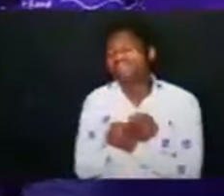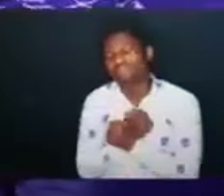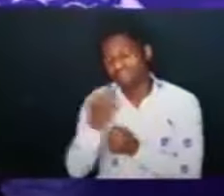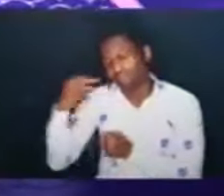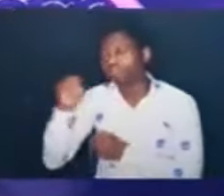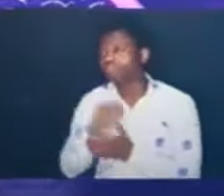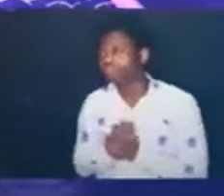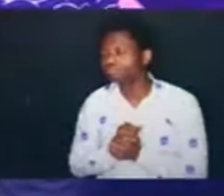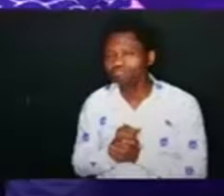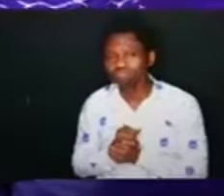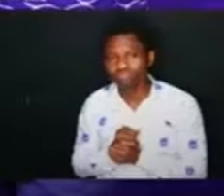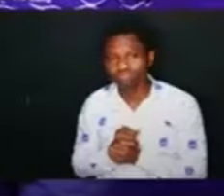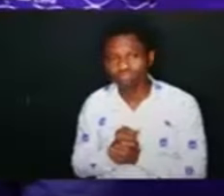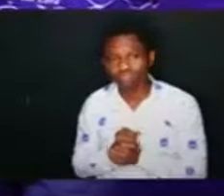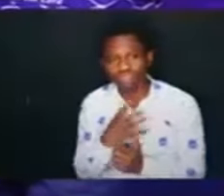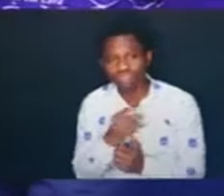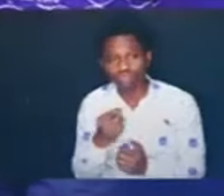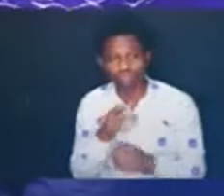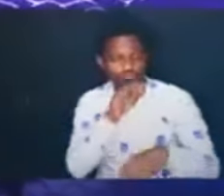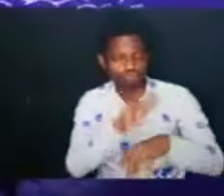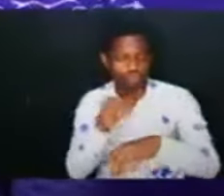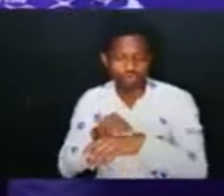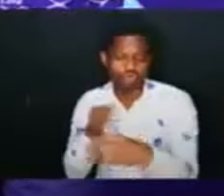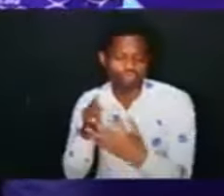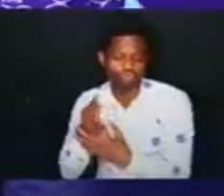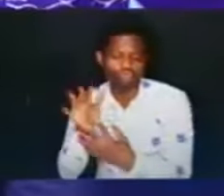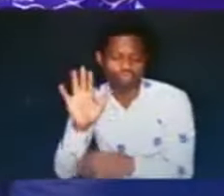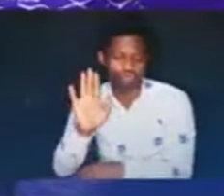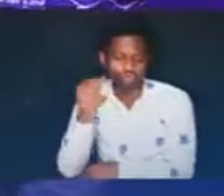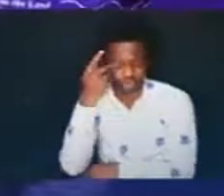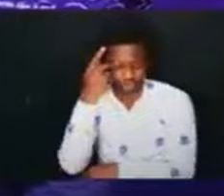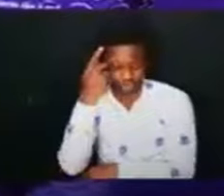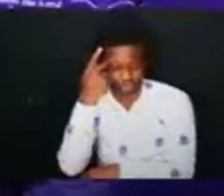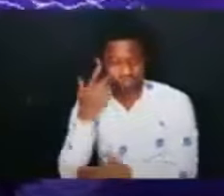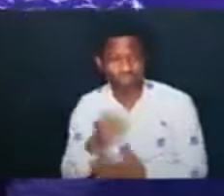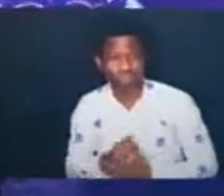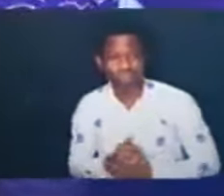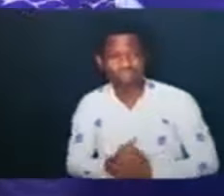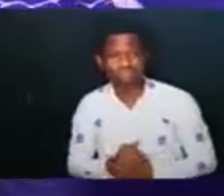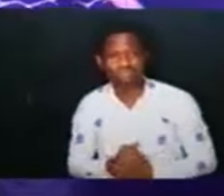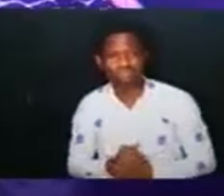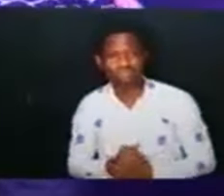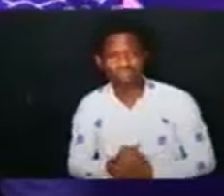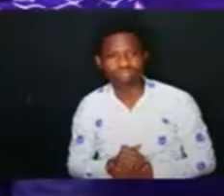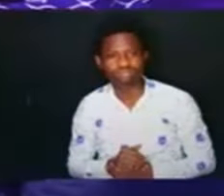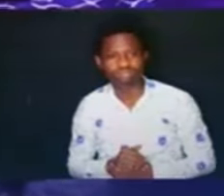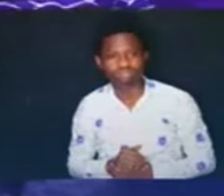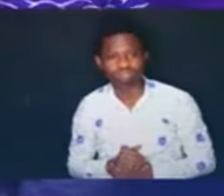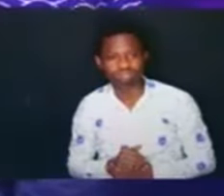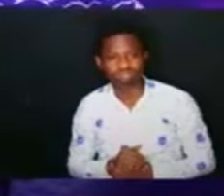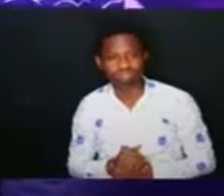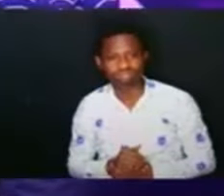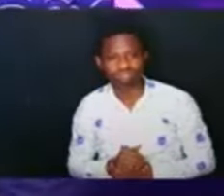na wiye won ye. We have been called according to his purpose. Onwankasa nam ne peso na afreye. This is